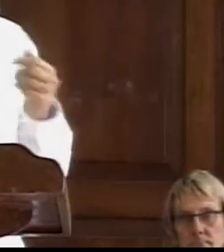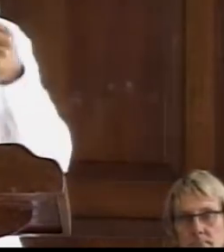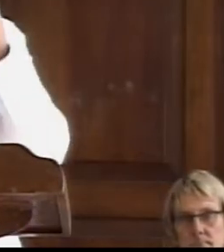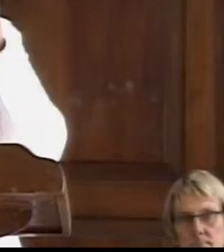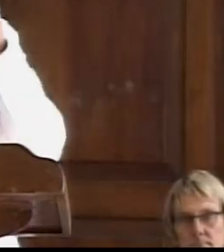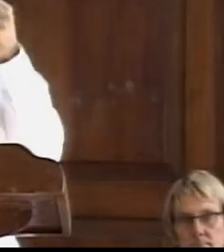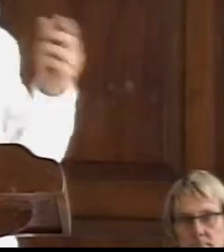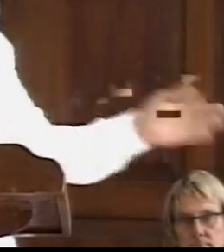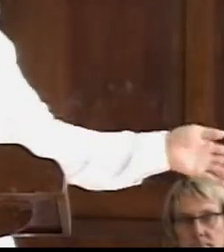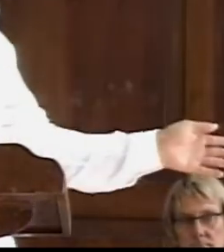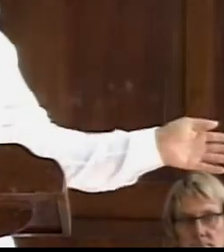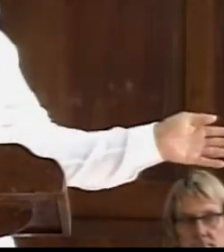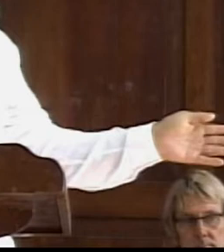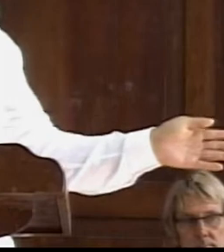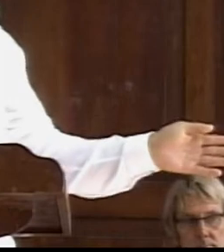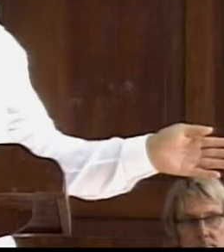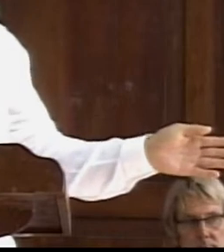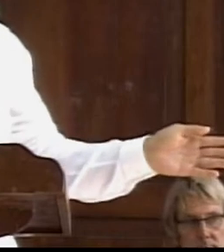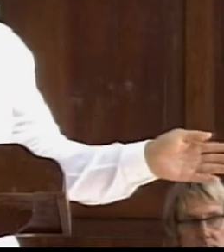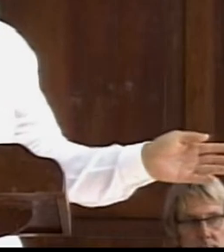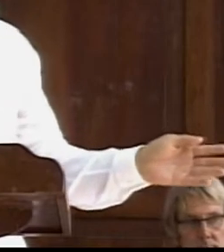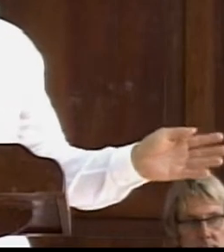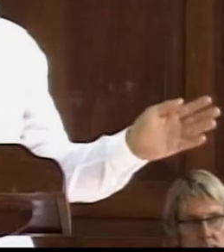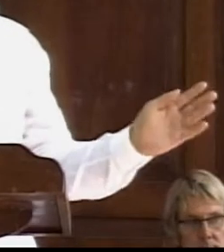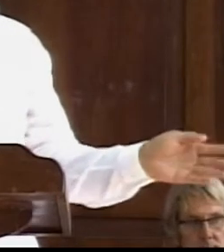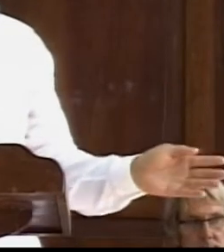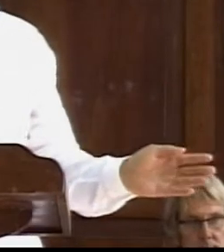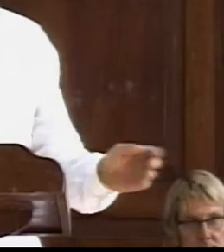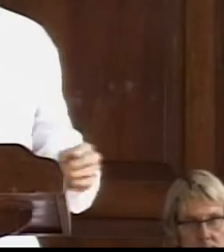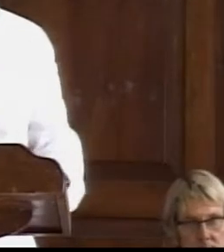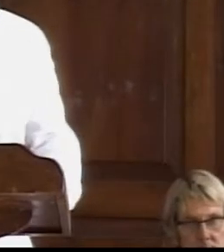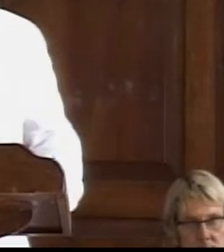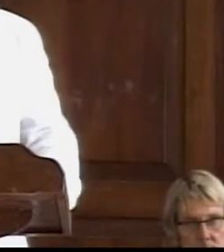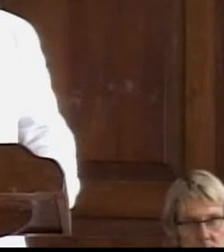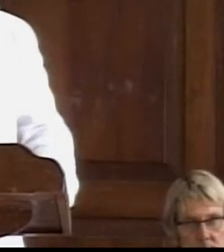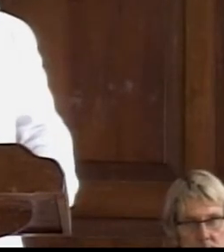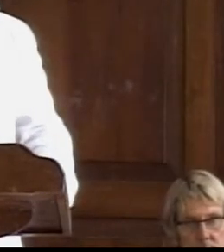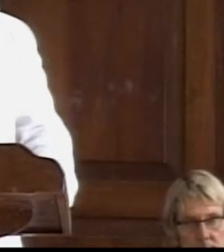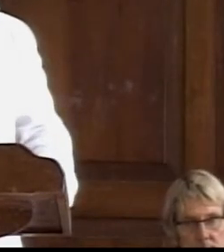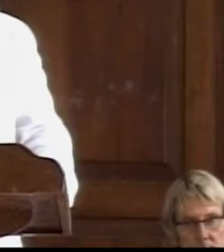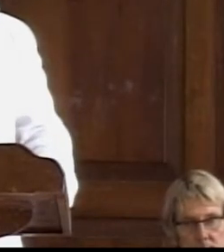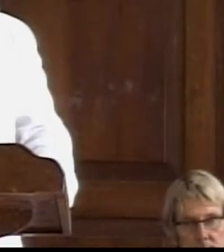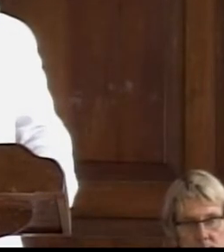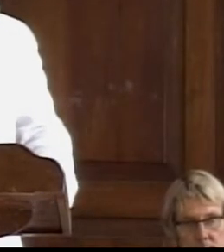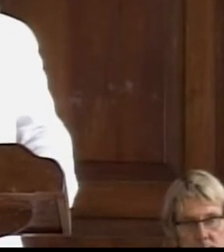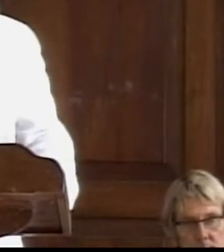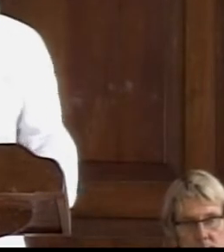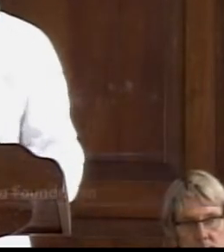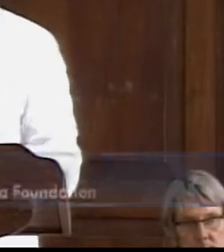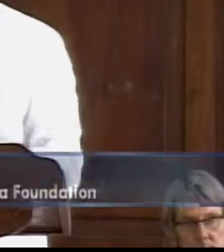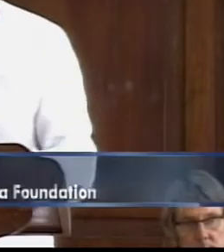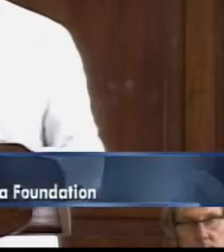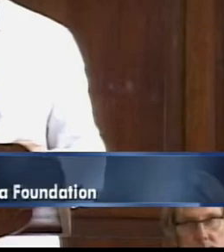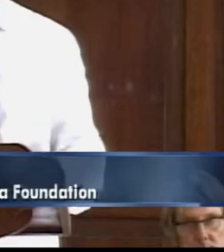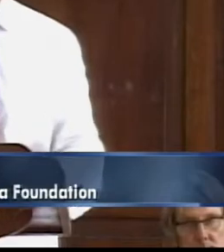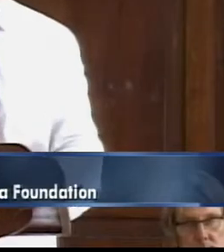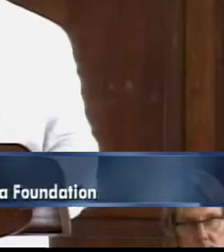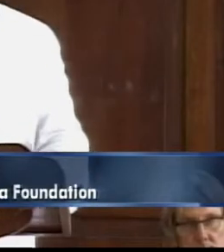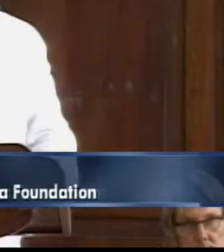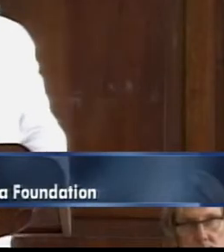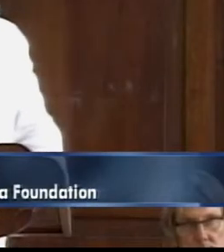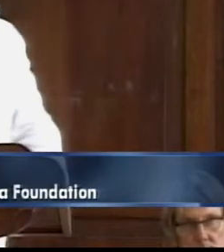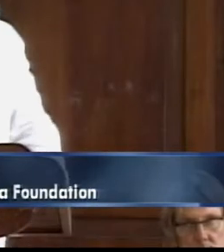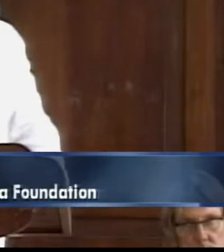160 of these new desks that have been made modeled on the old wooden desks that Mrs. Steinbach and